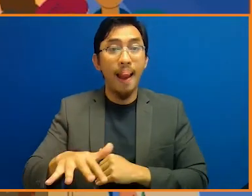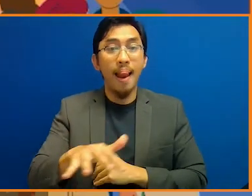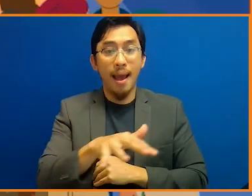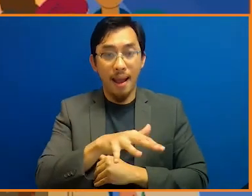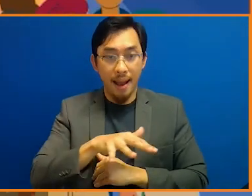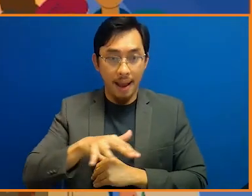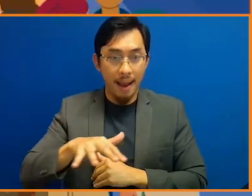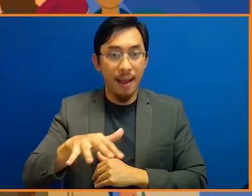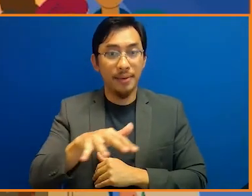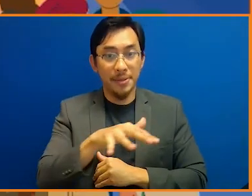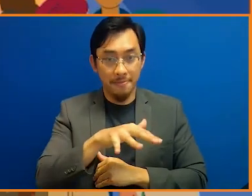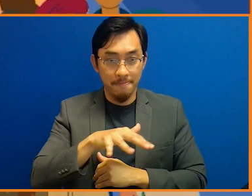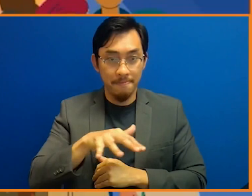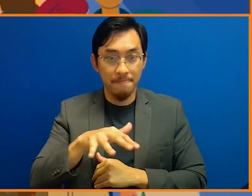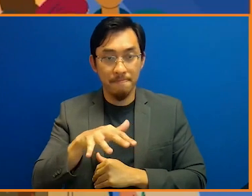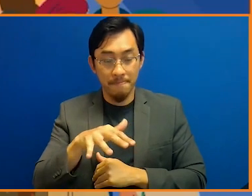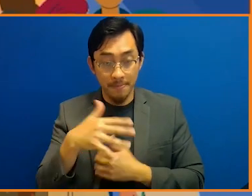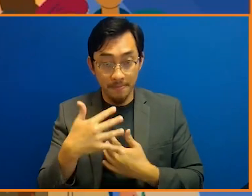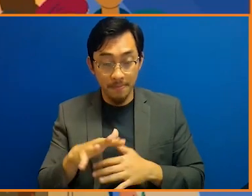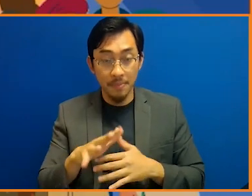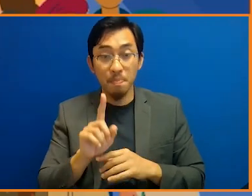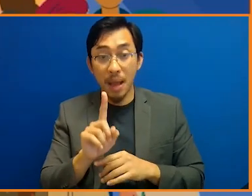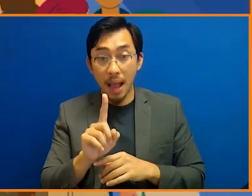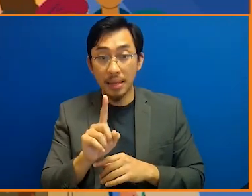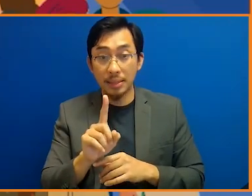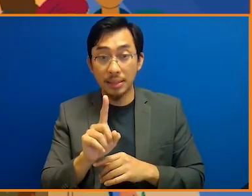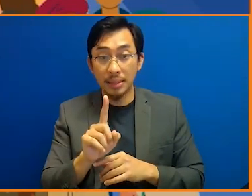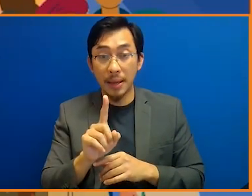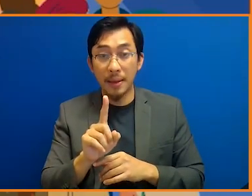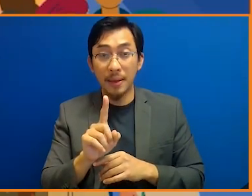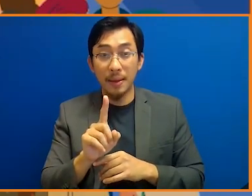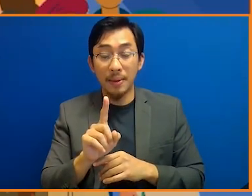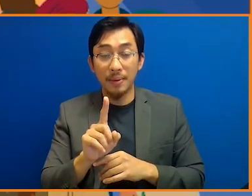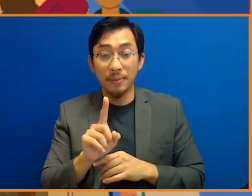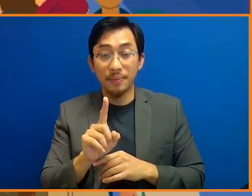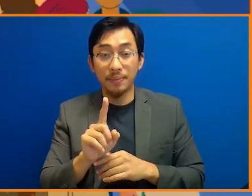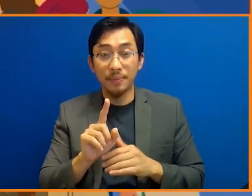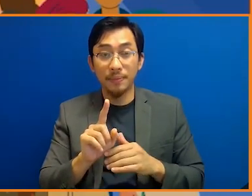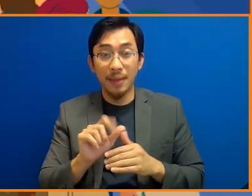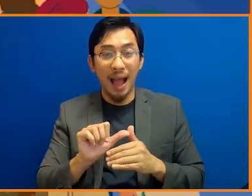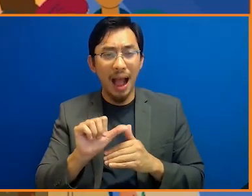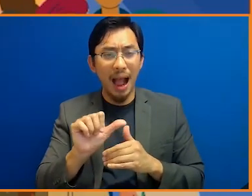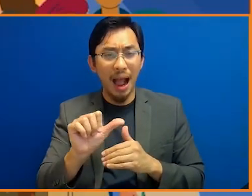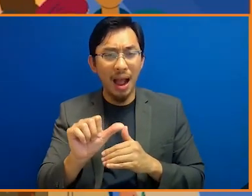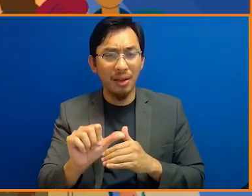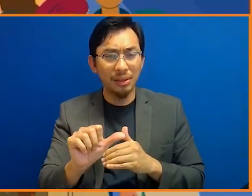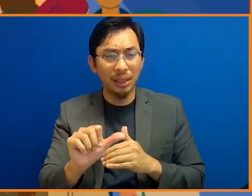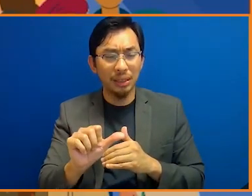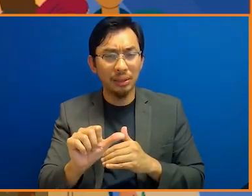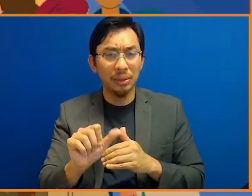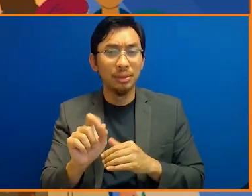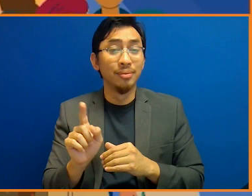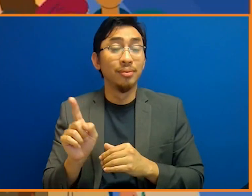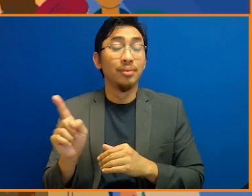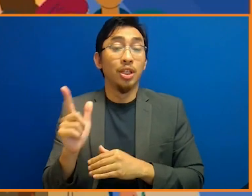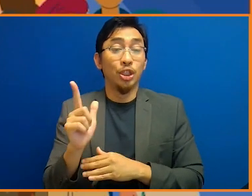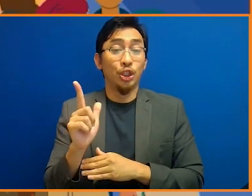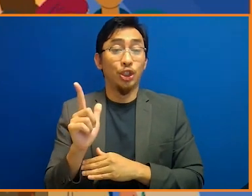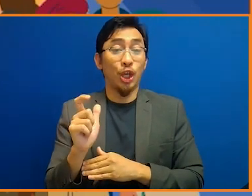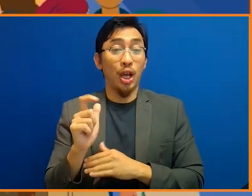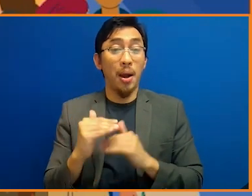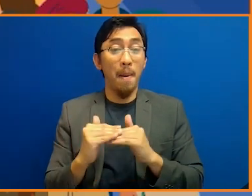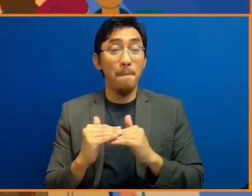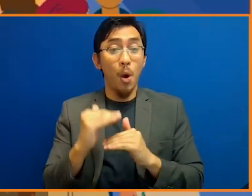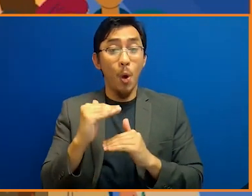inland, right? But after Edo period, they